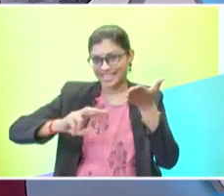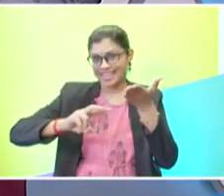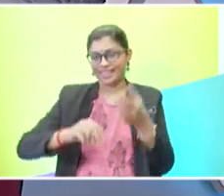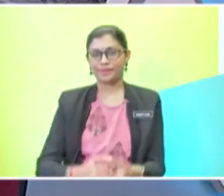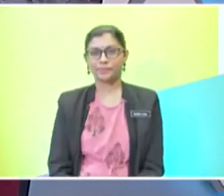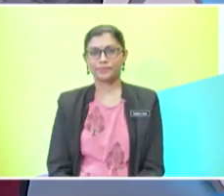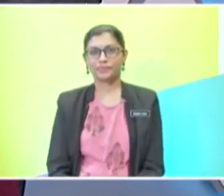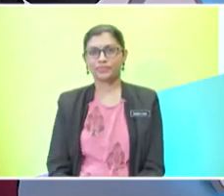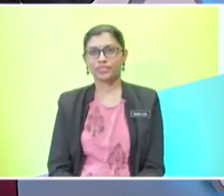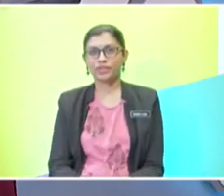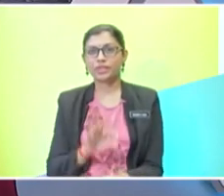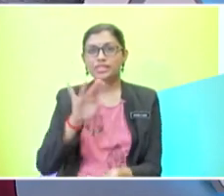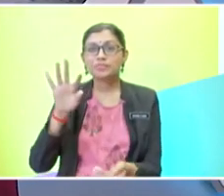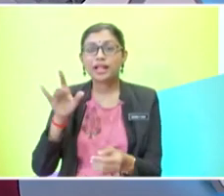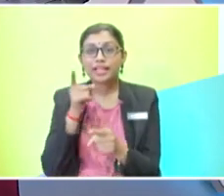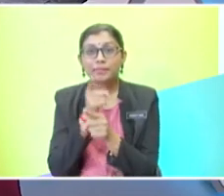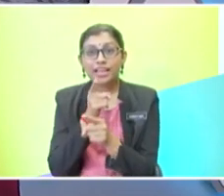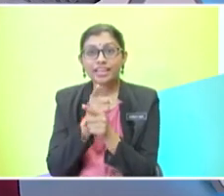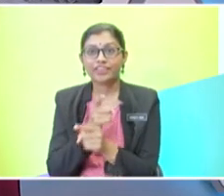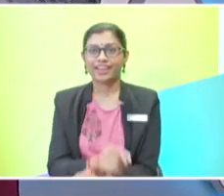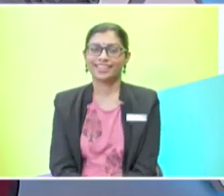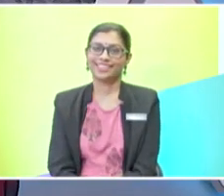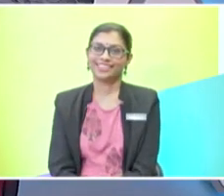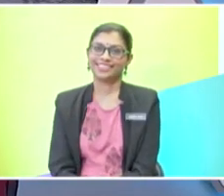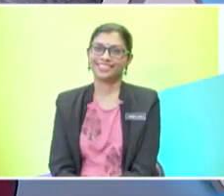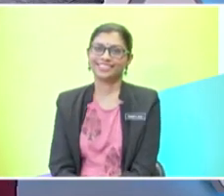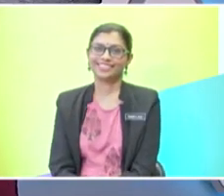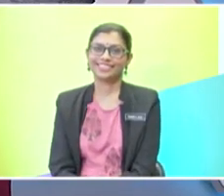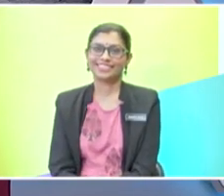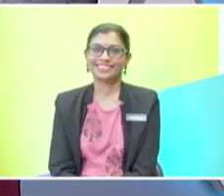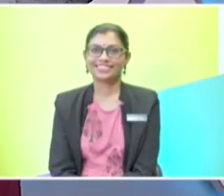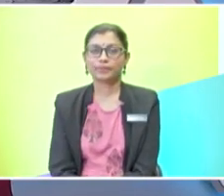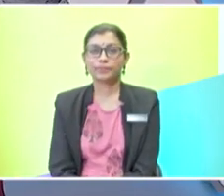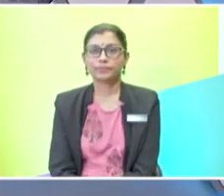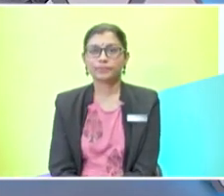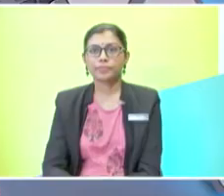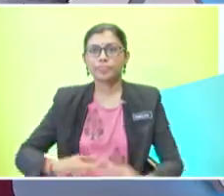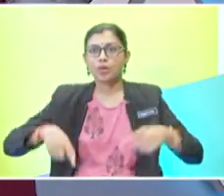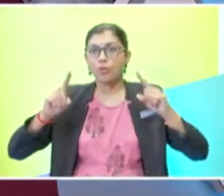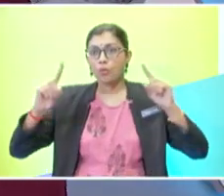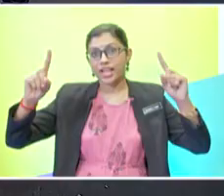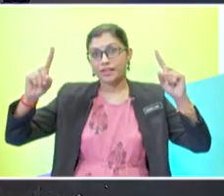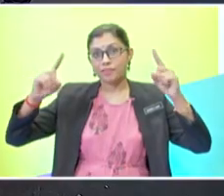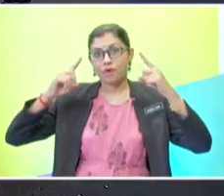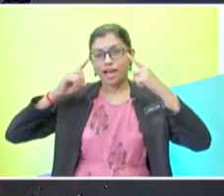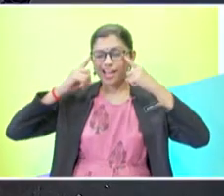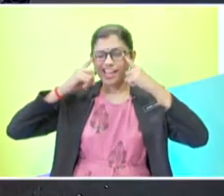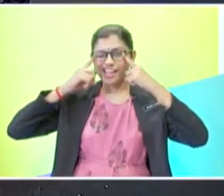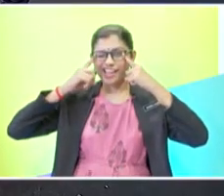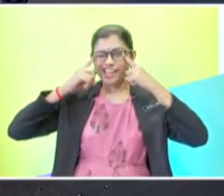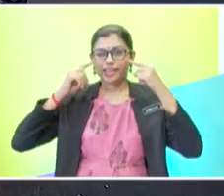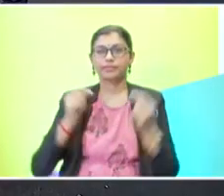them correctly. So, good job, well done for them. So, I think they deserve one more eyes on their star. Well